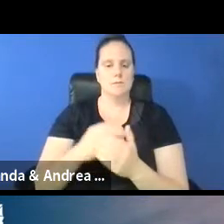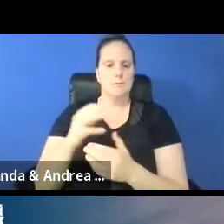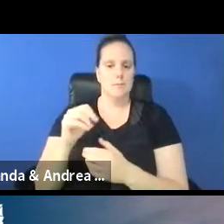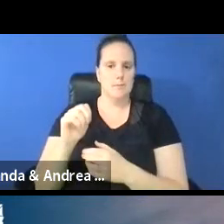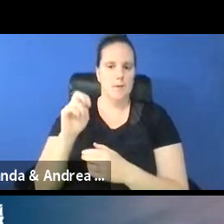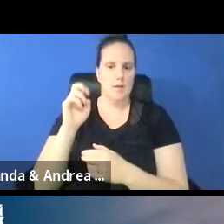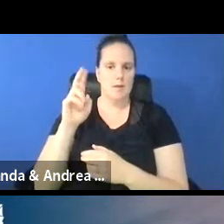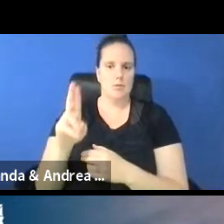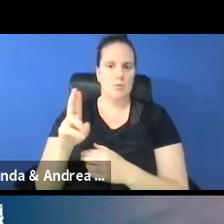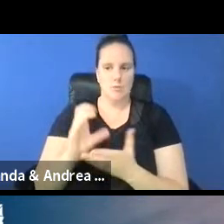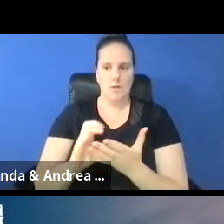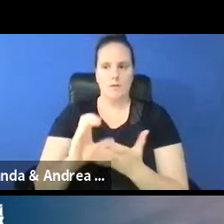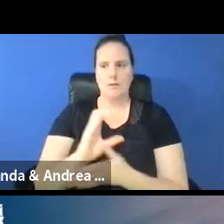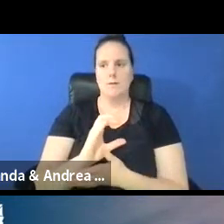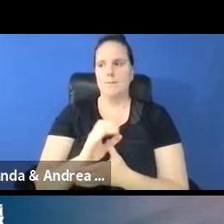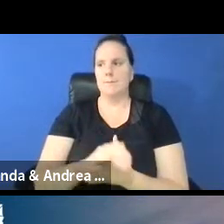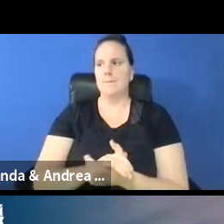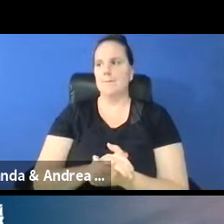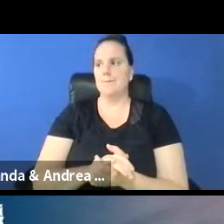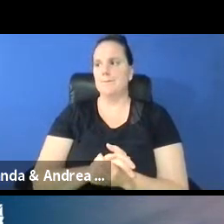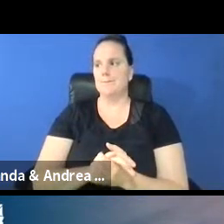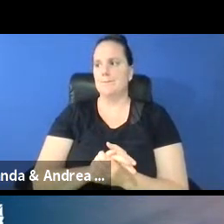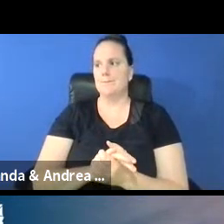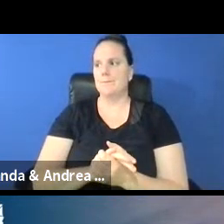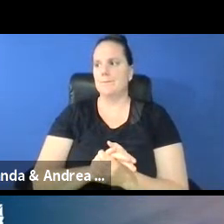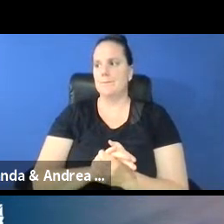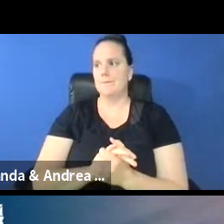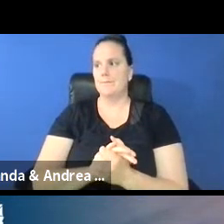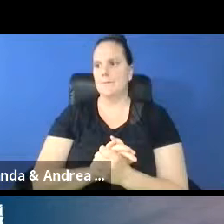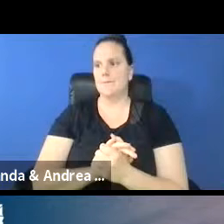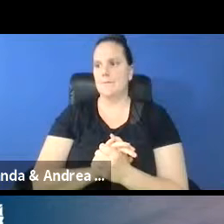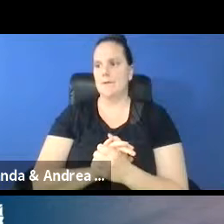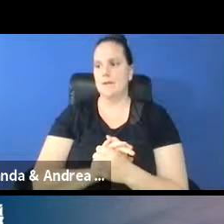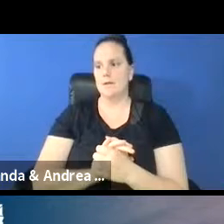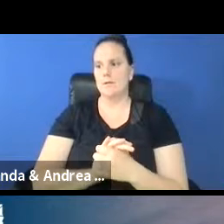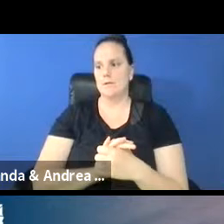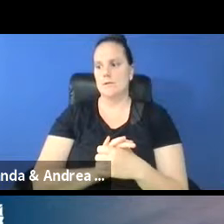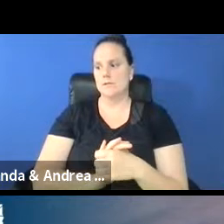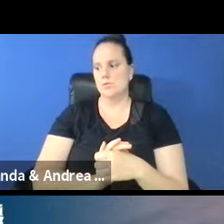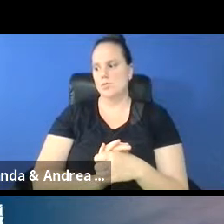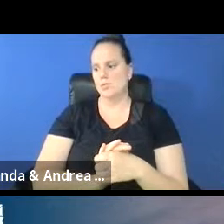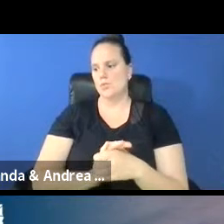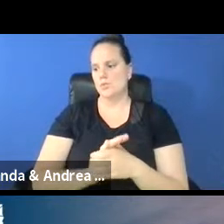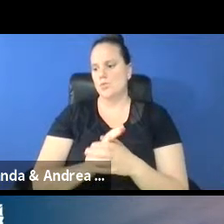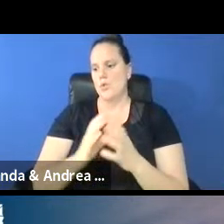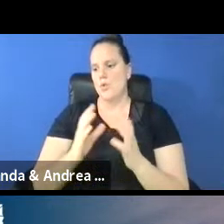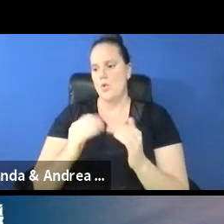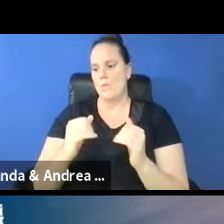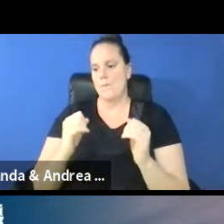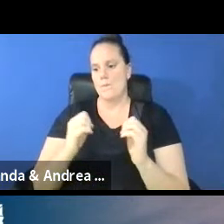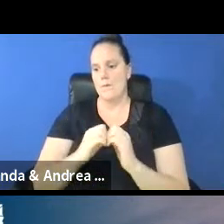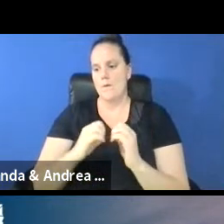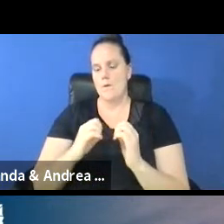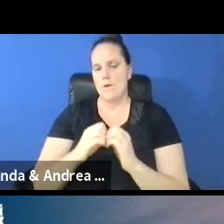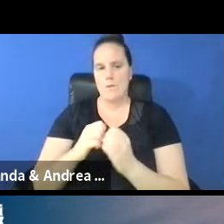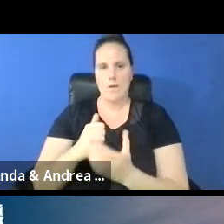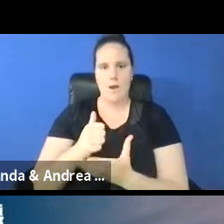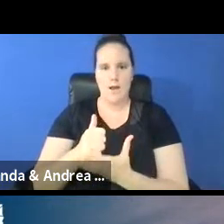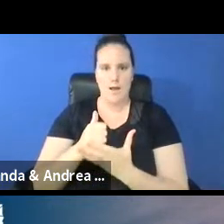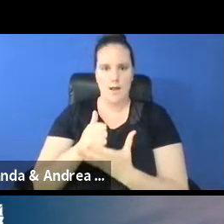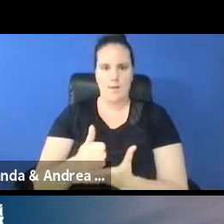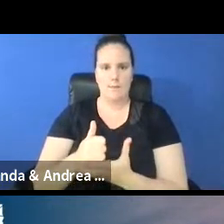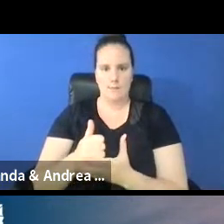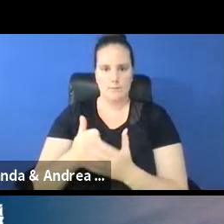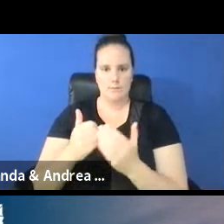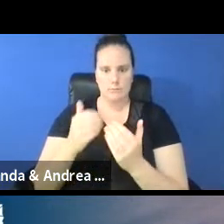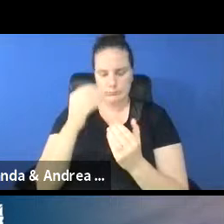screening criteria, and take more. Hopefully, with this will help to kind of inform